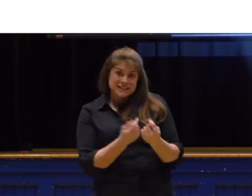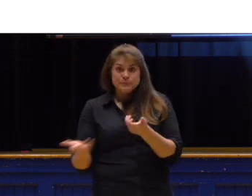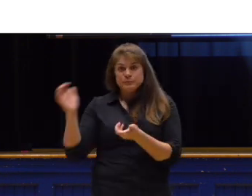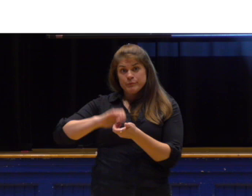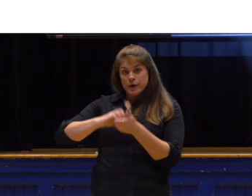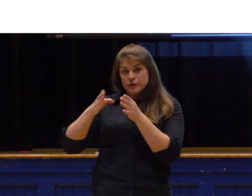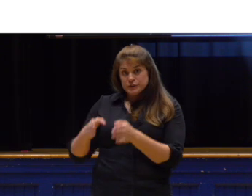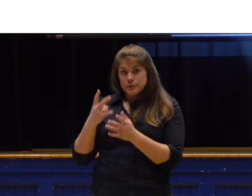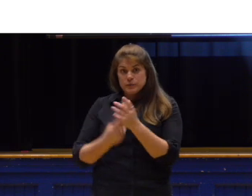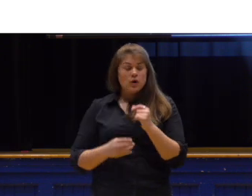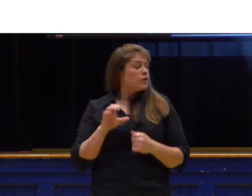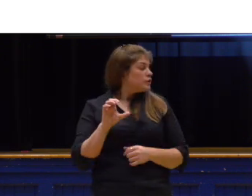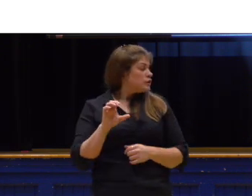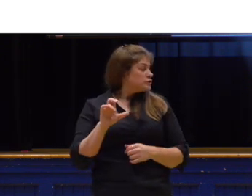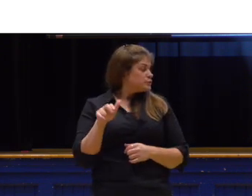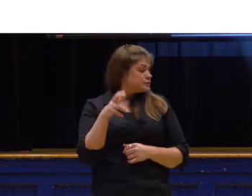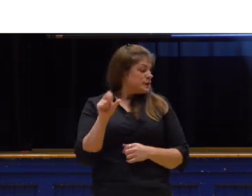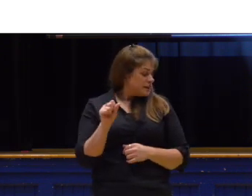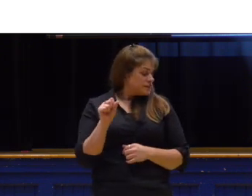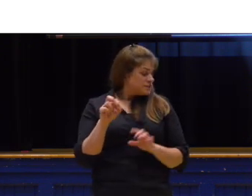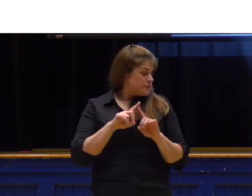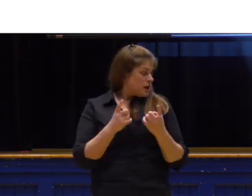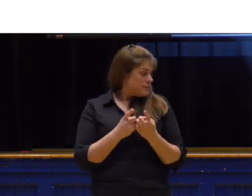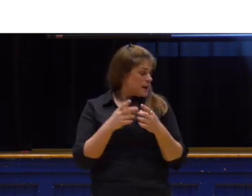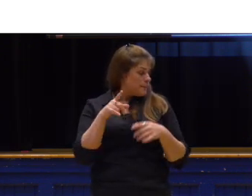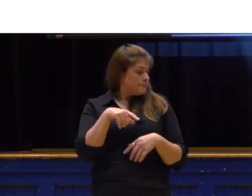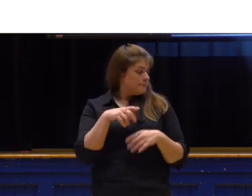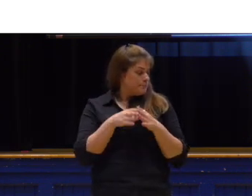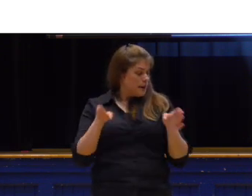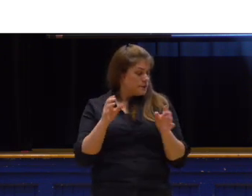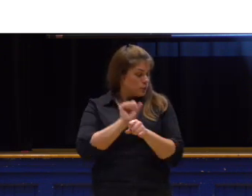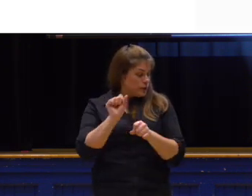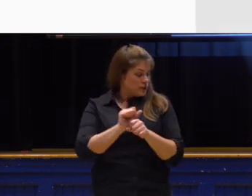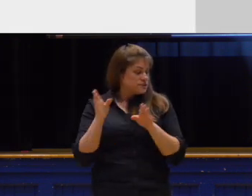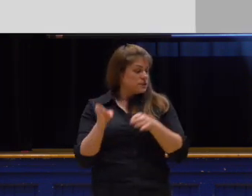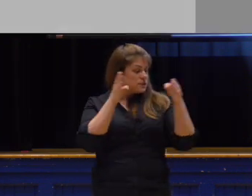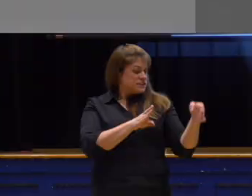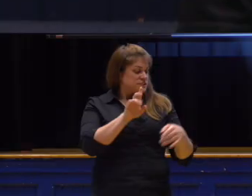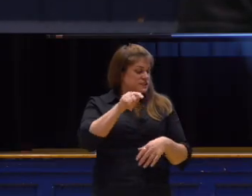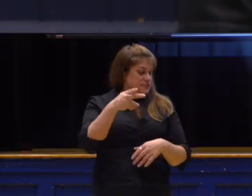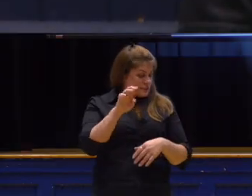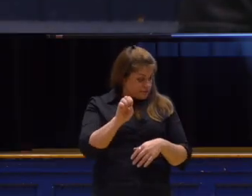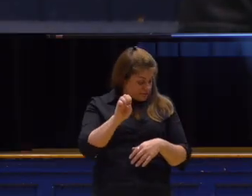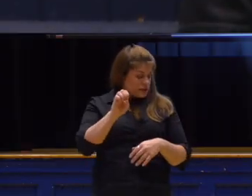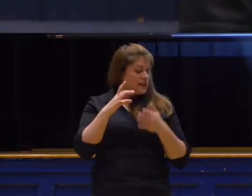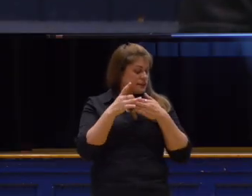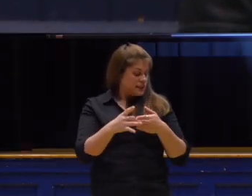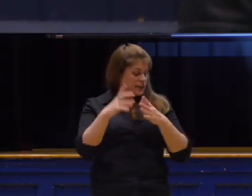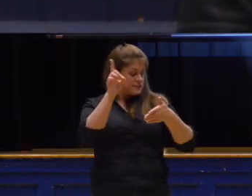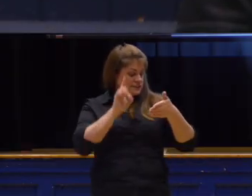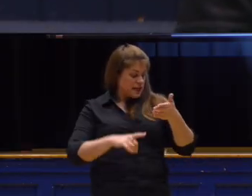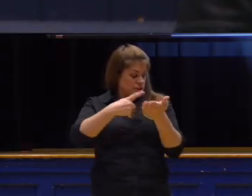partners. Chris Signoli, the City of Springfield Department of Public Works Director, and Stephen Savario with Fuss & O'Neill, the city's lead